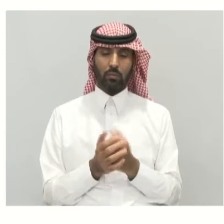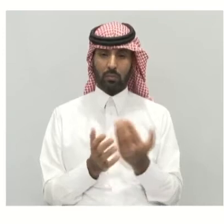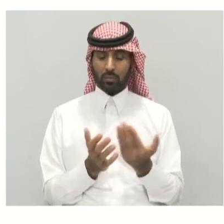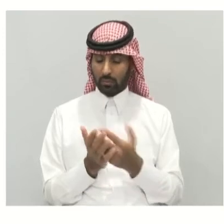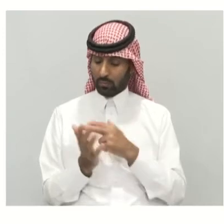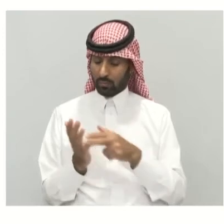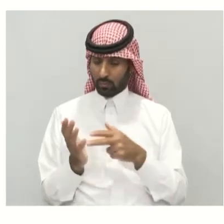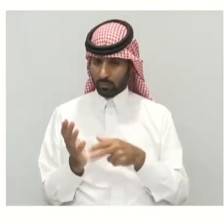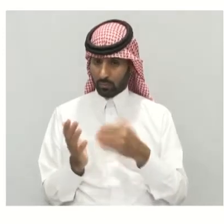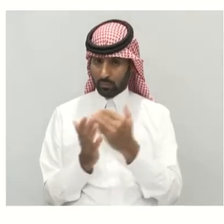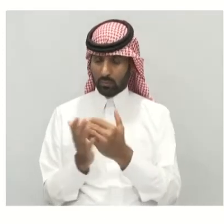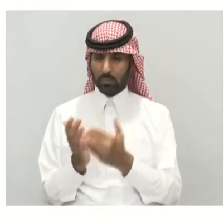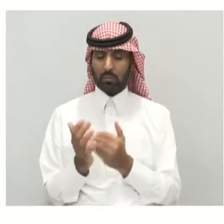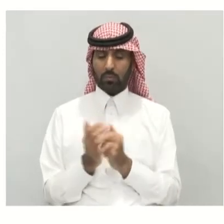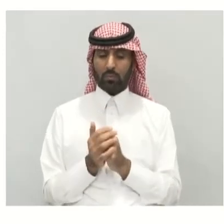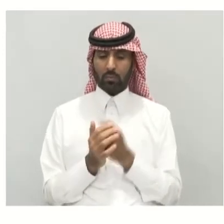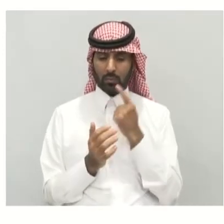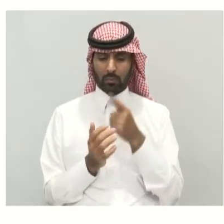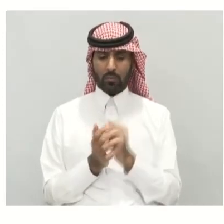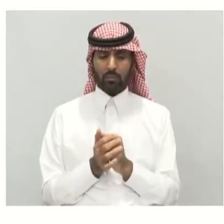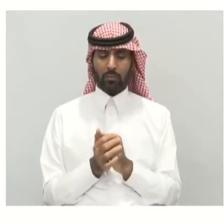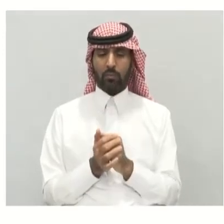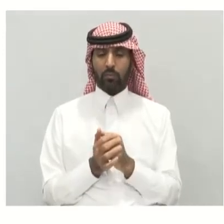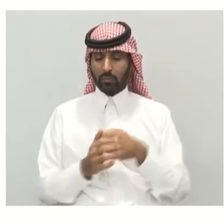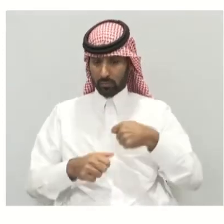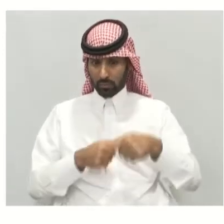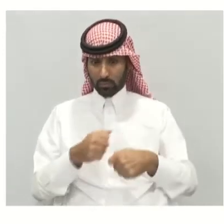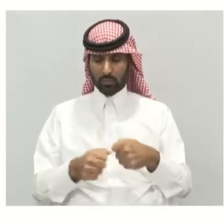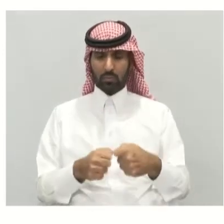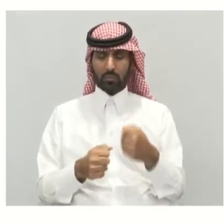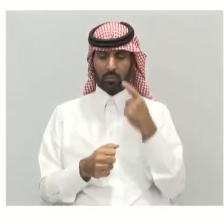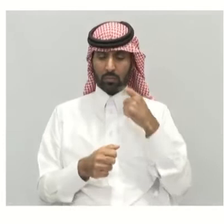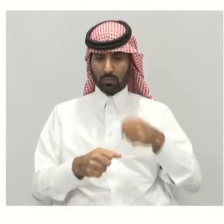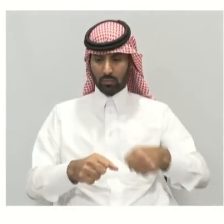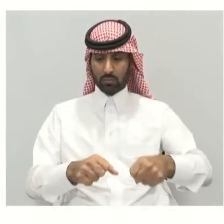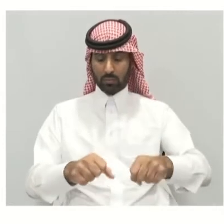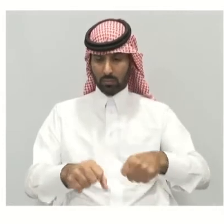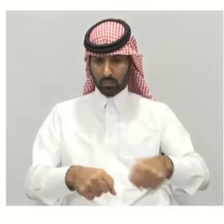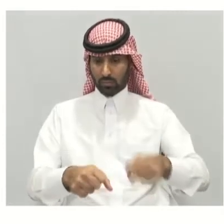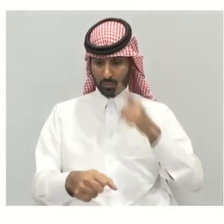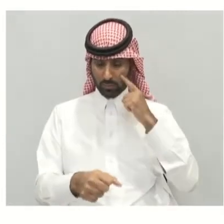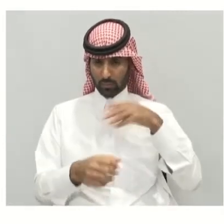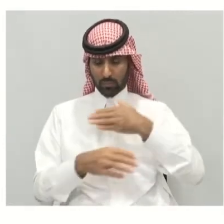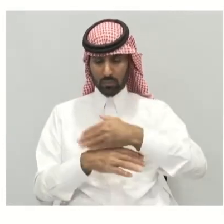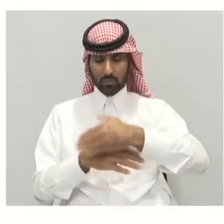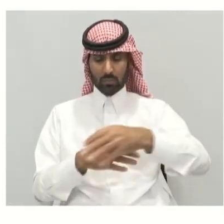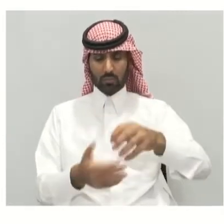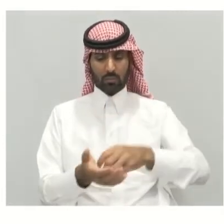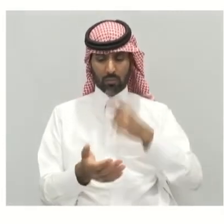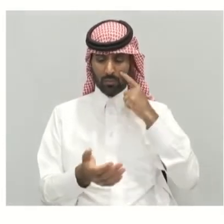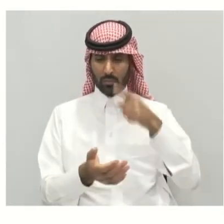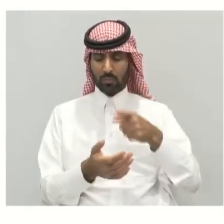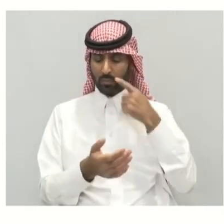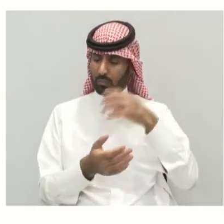reading, the second paragraph. Biking in the Alps, Germany. Pedaling through the Bavarian countryside is the way to go